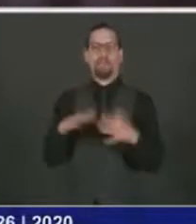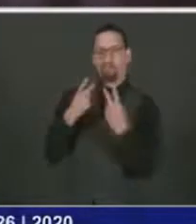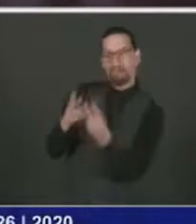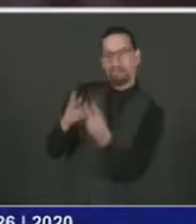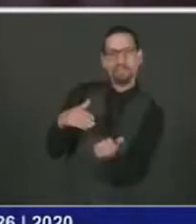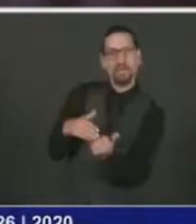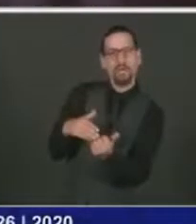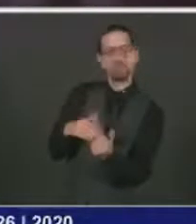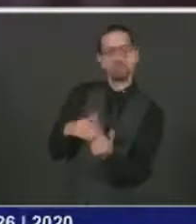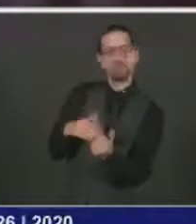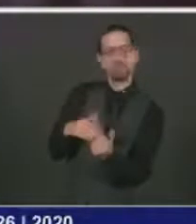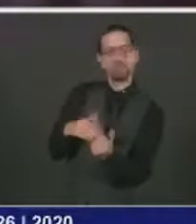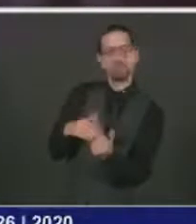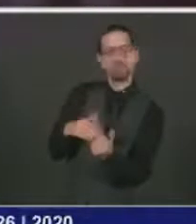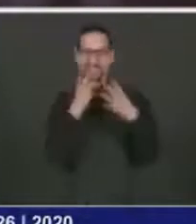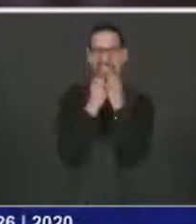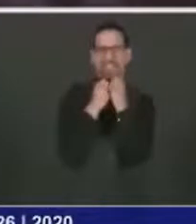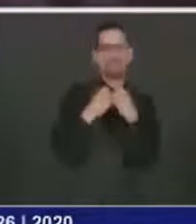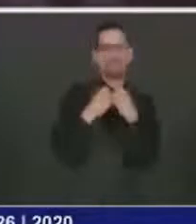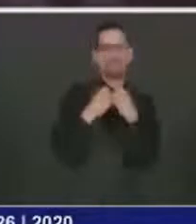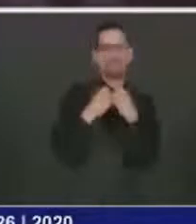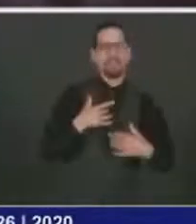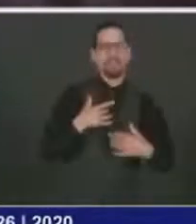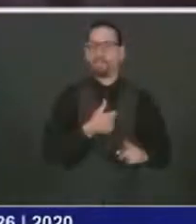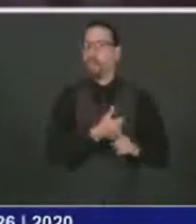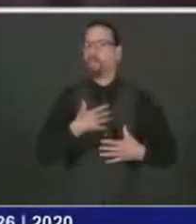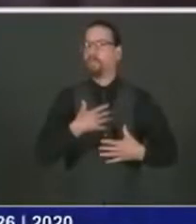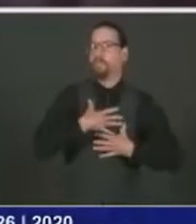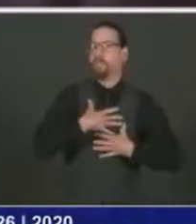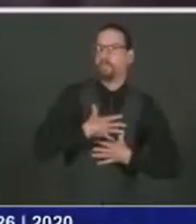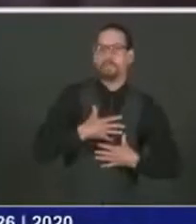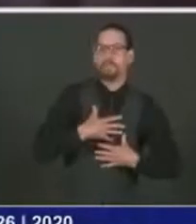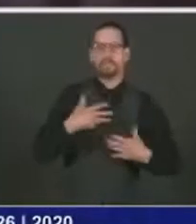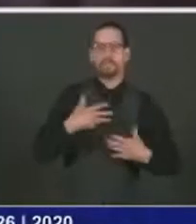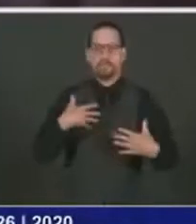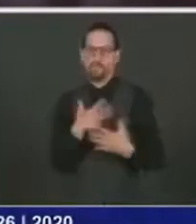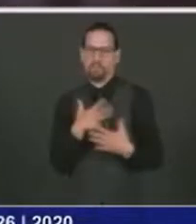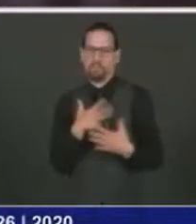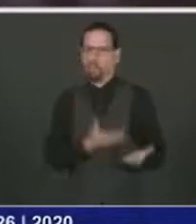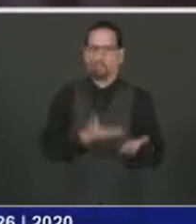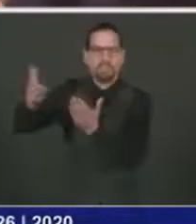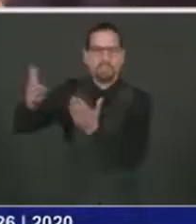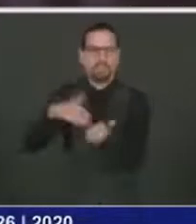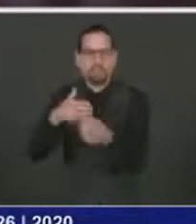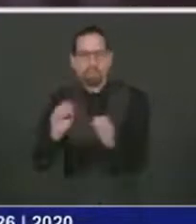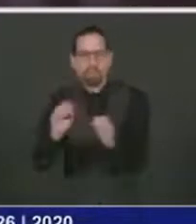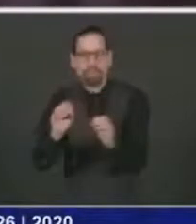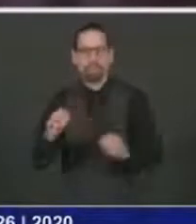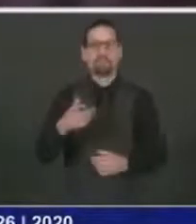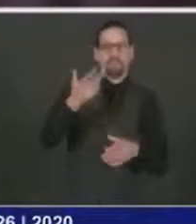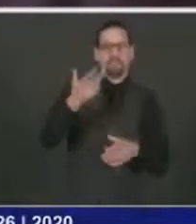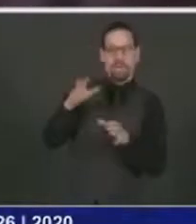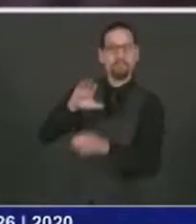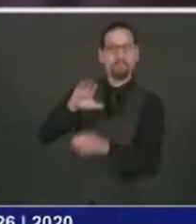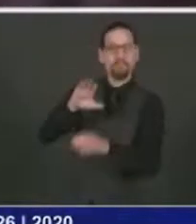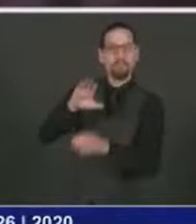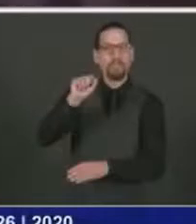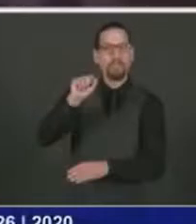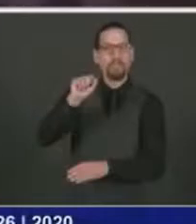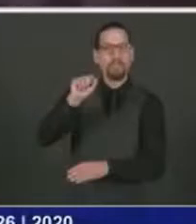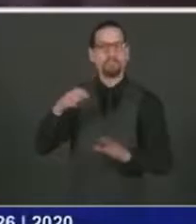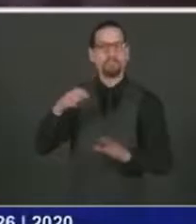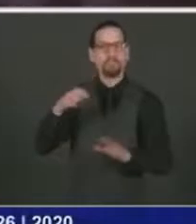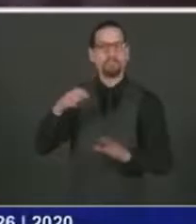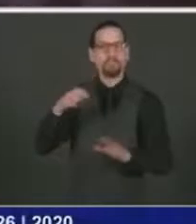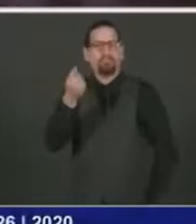asthma, underlying health condition. I'm afraid to leave the house. I'm afraid to get on the bus to take my child to the doctor. I hear you. I understand